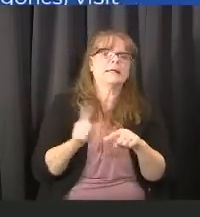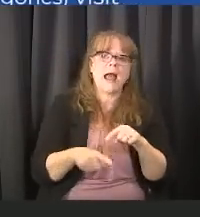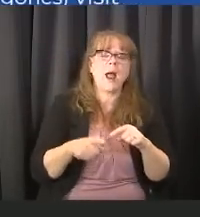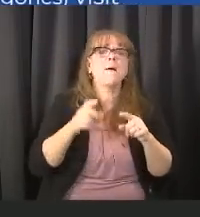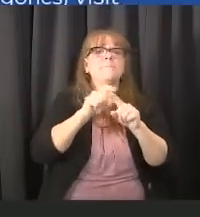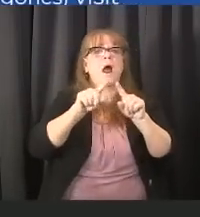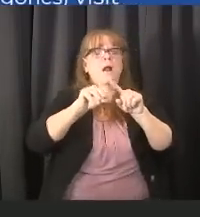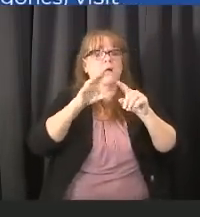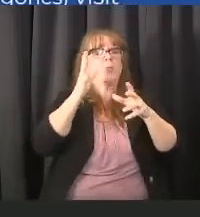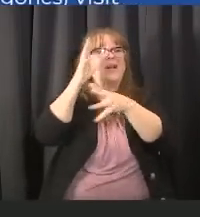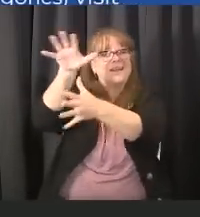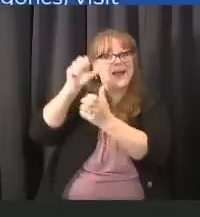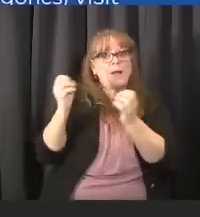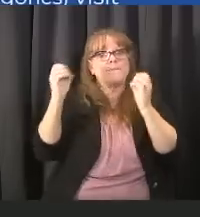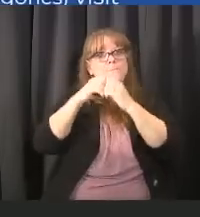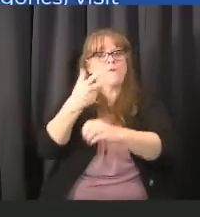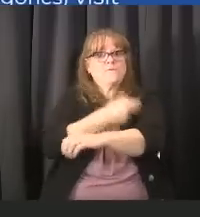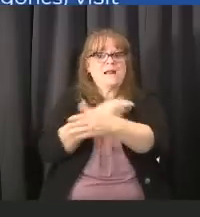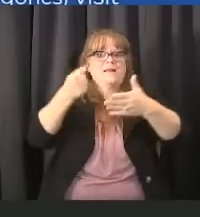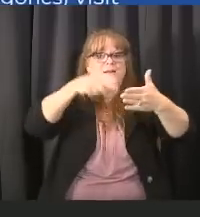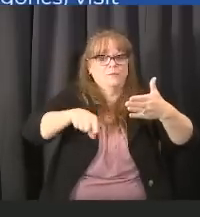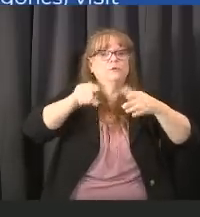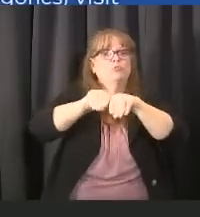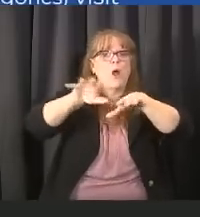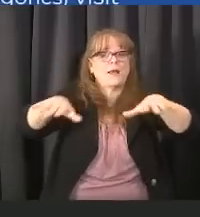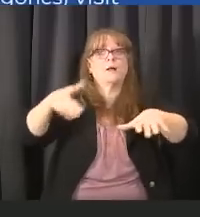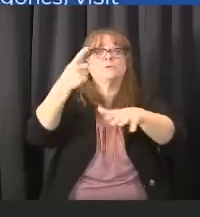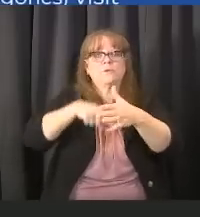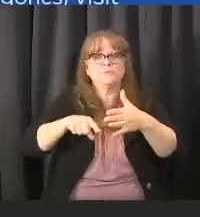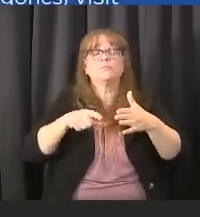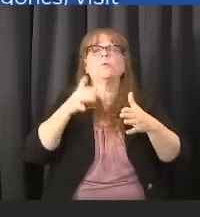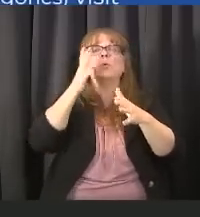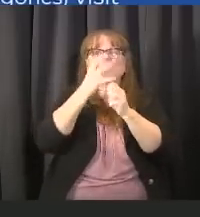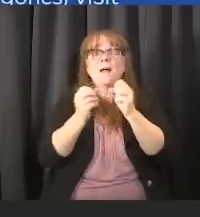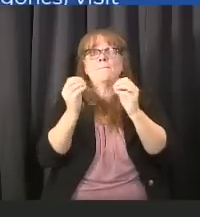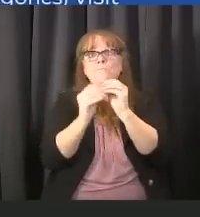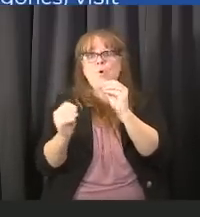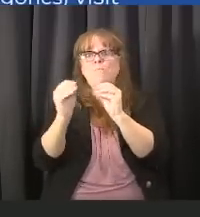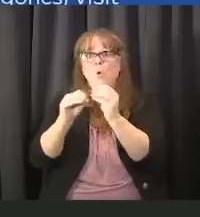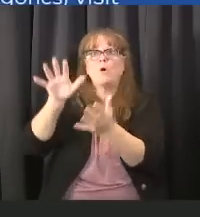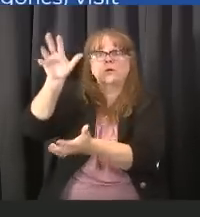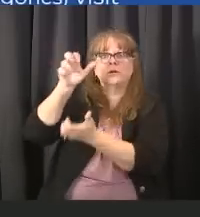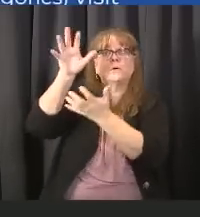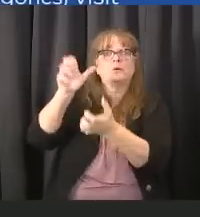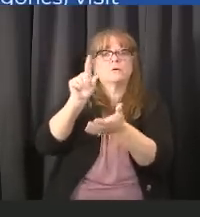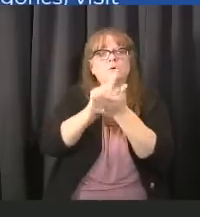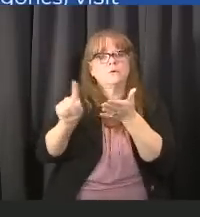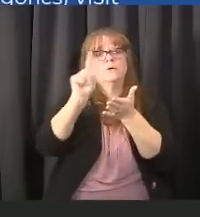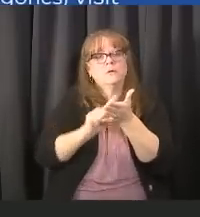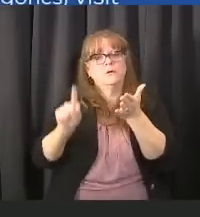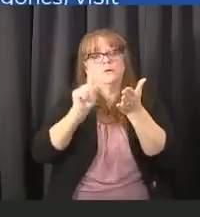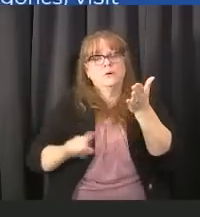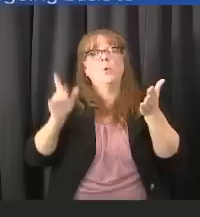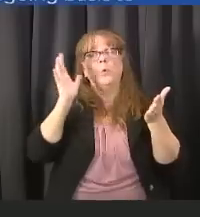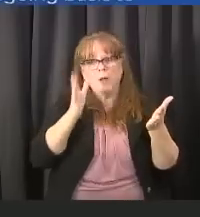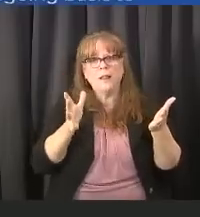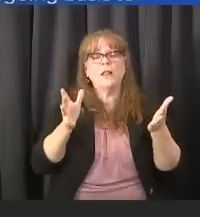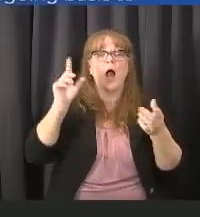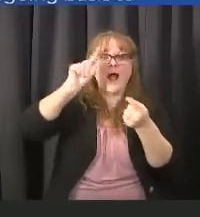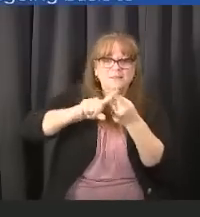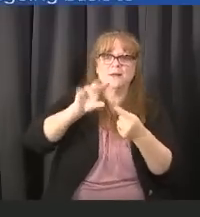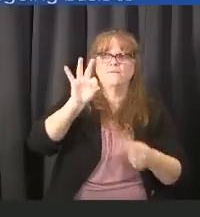quantity increases, it'll go all the way through February till everybody who wants it over age 70 can get it. Boulder Community Health is